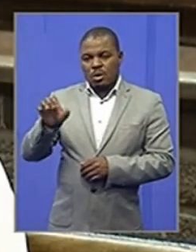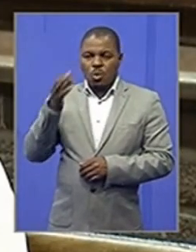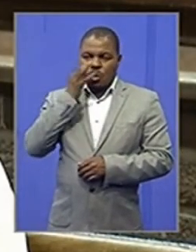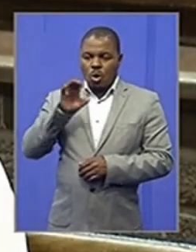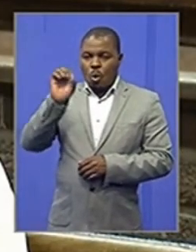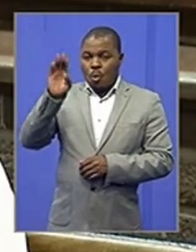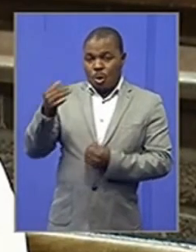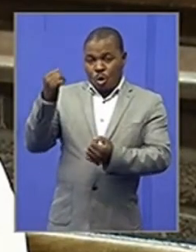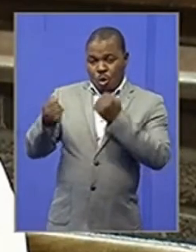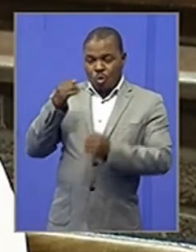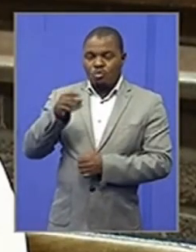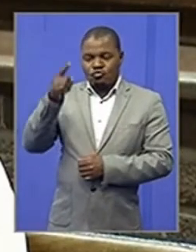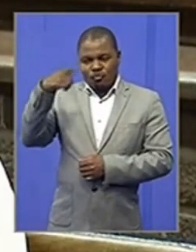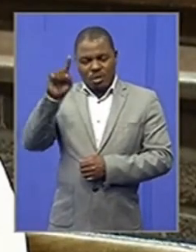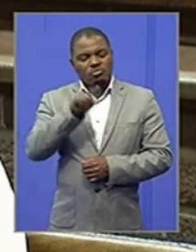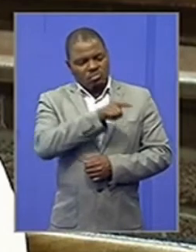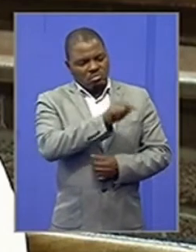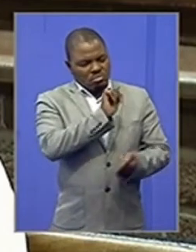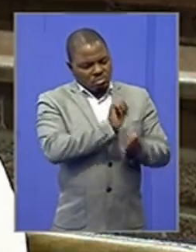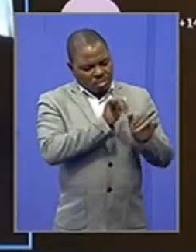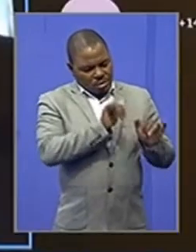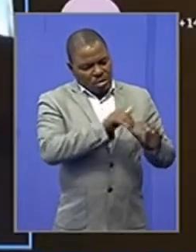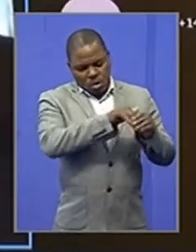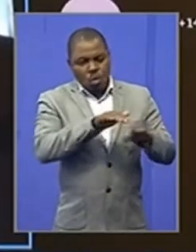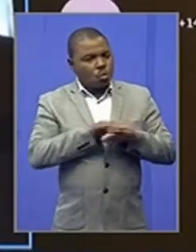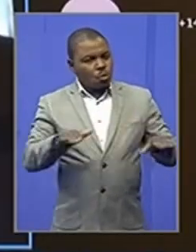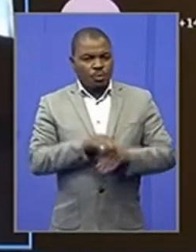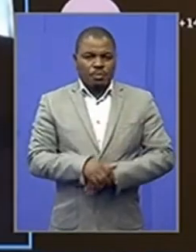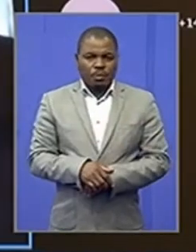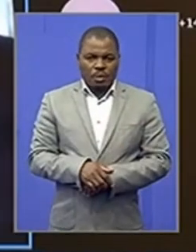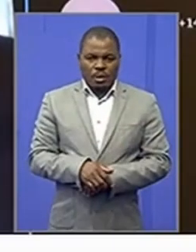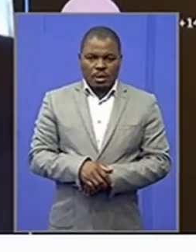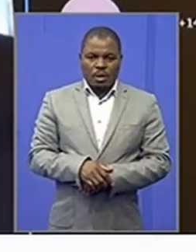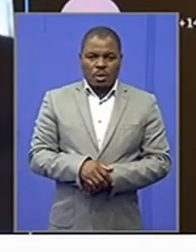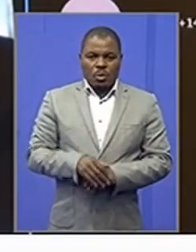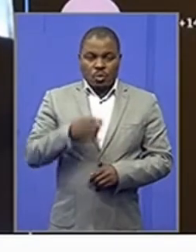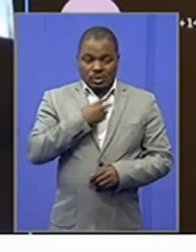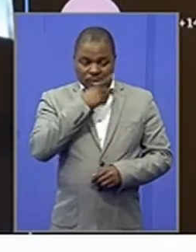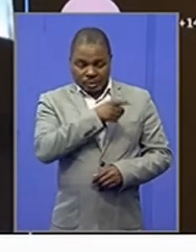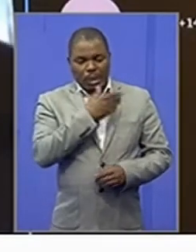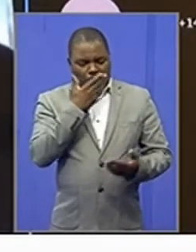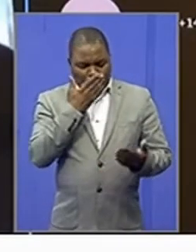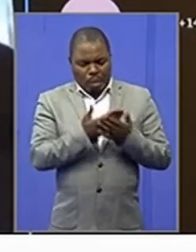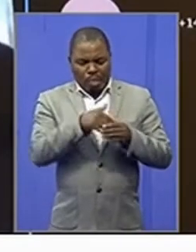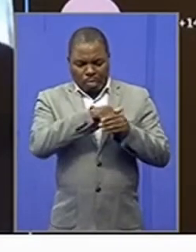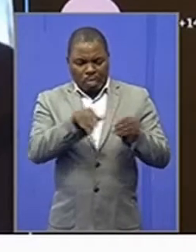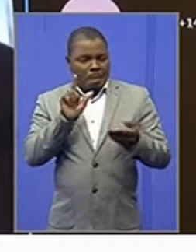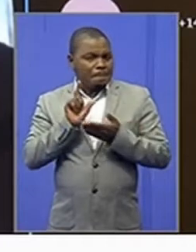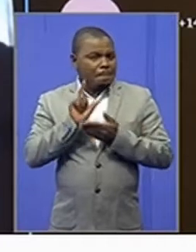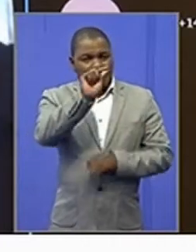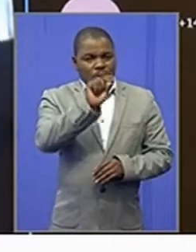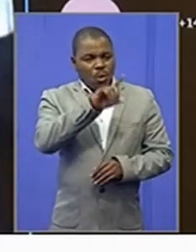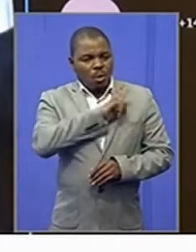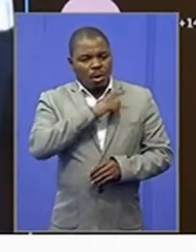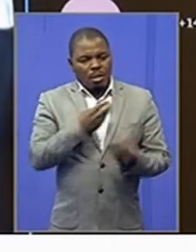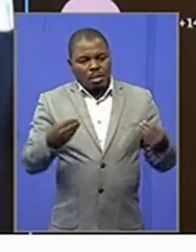Bloemfontein e ne e nepile fa e moganela ka beili. The reason why we see him as a flight risk is the fact that he has assets not